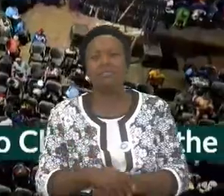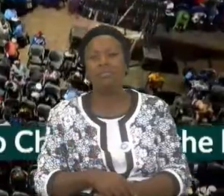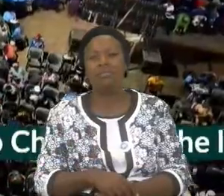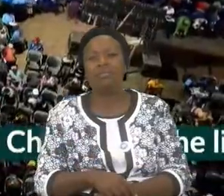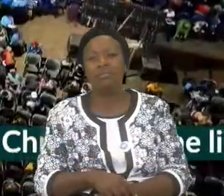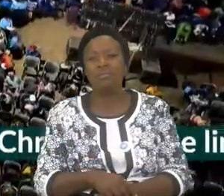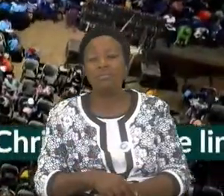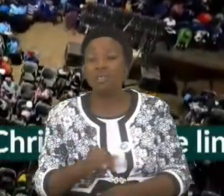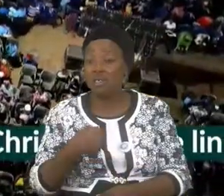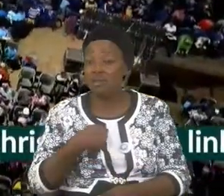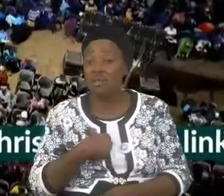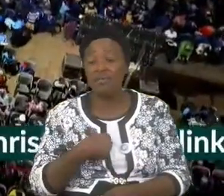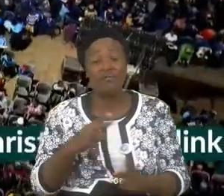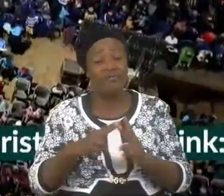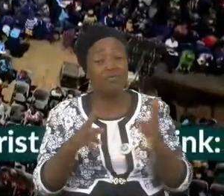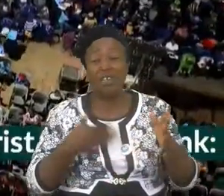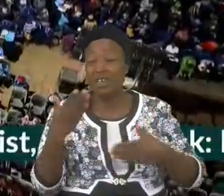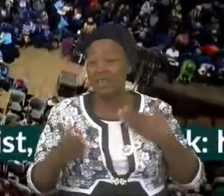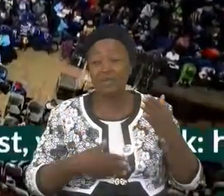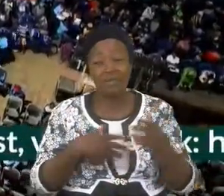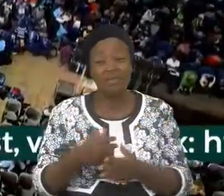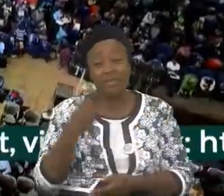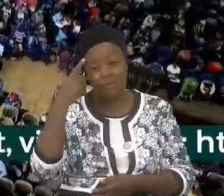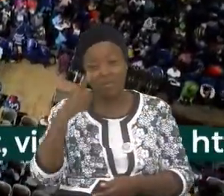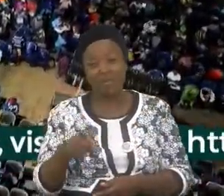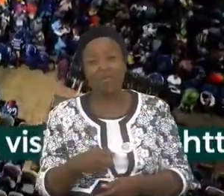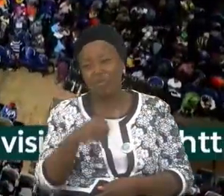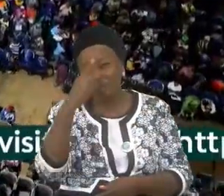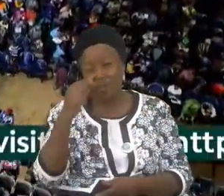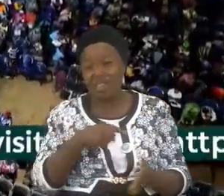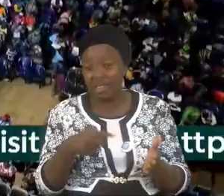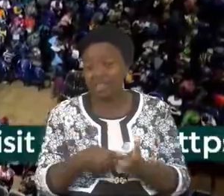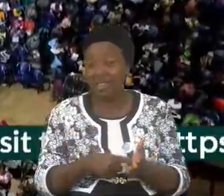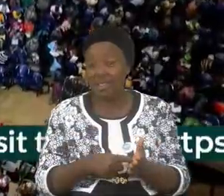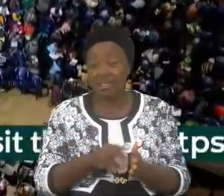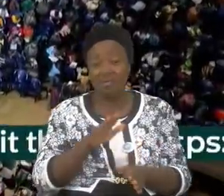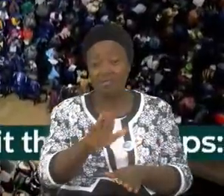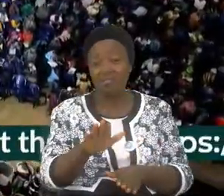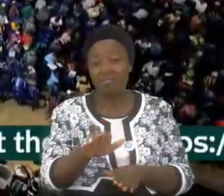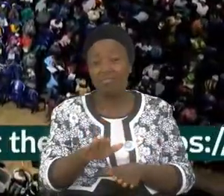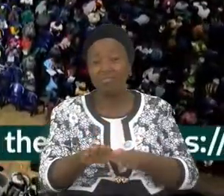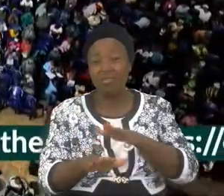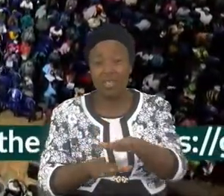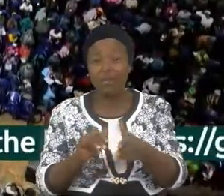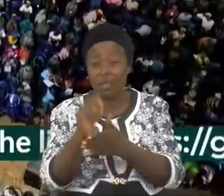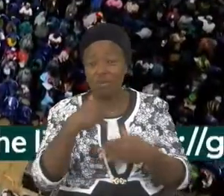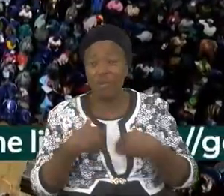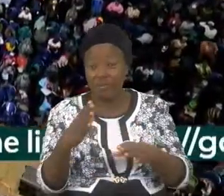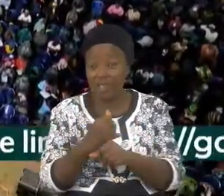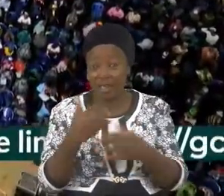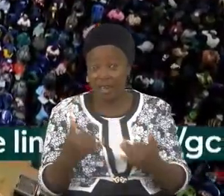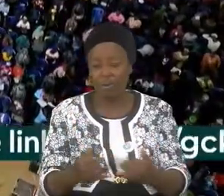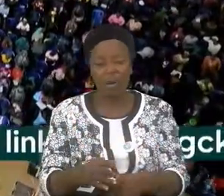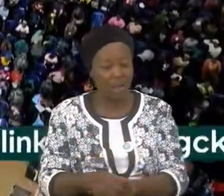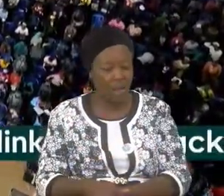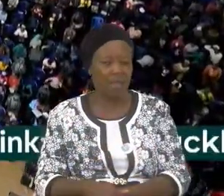Lord. If you are on TV or social media,